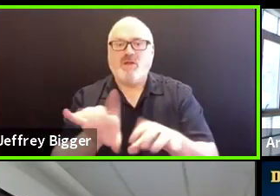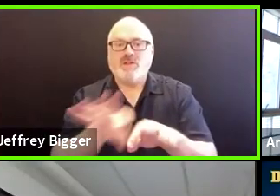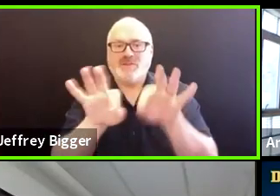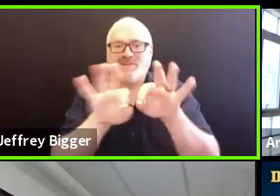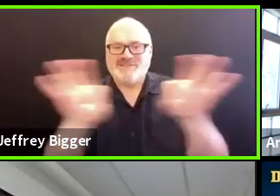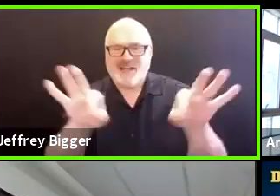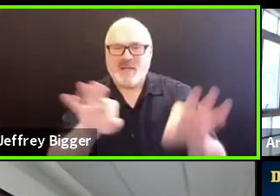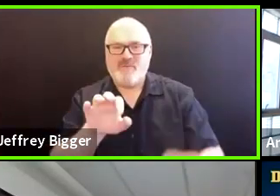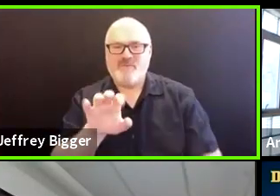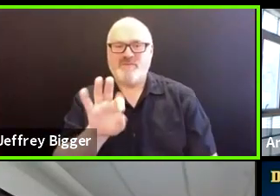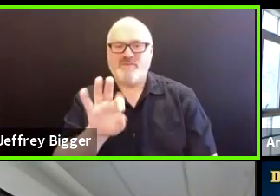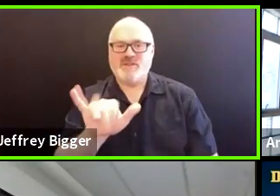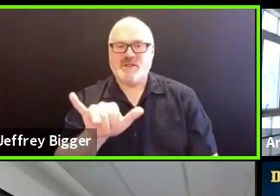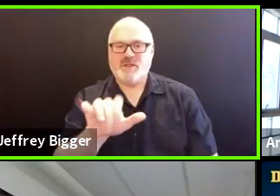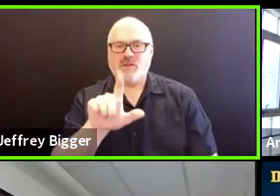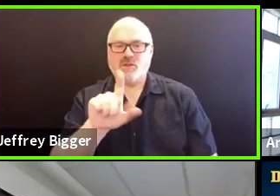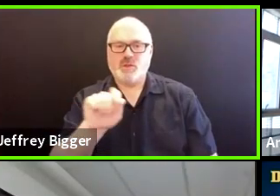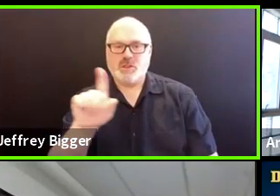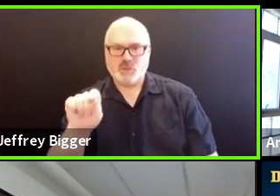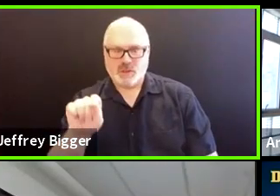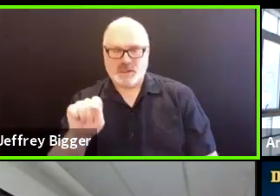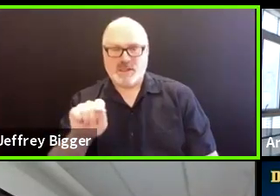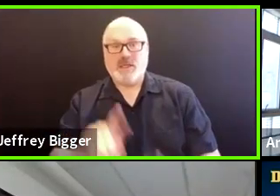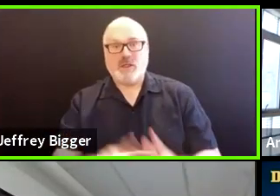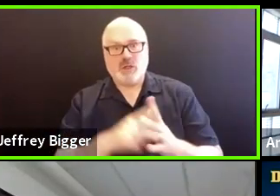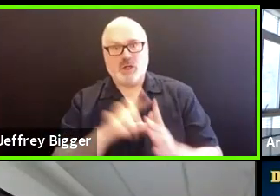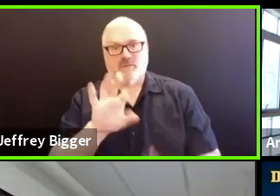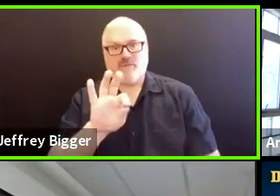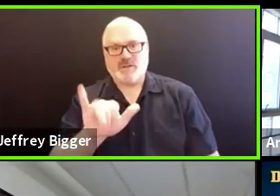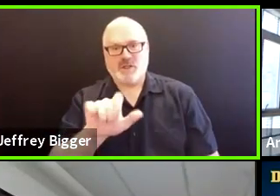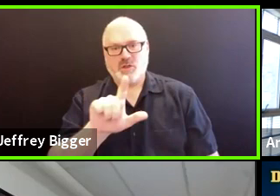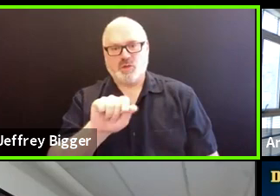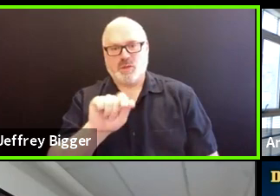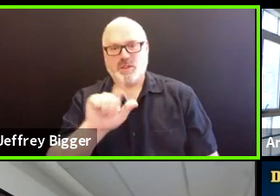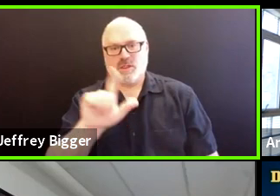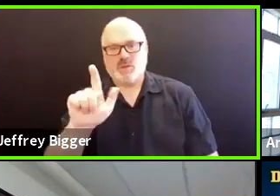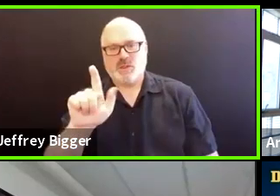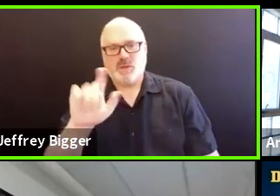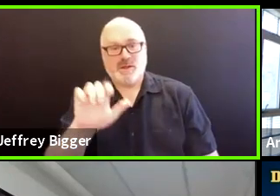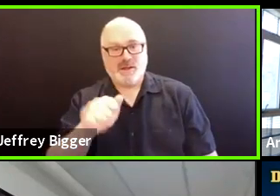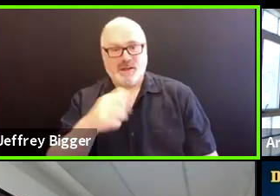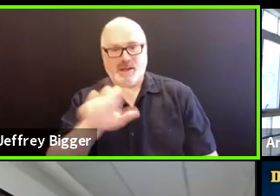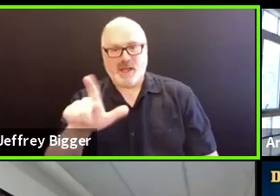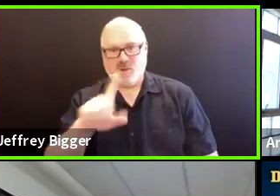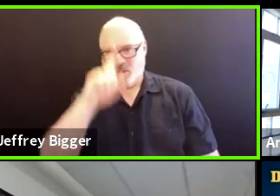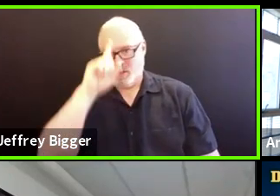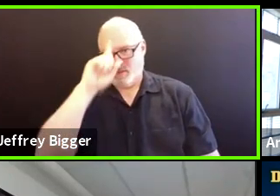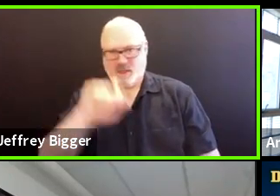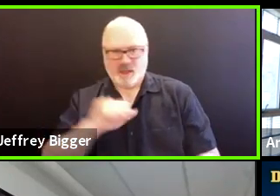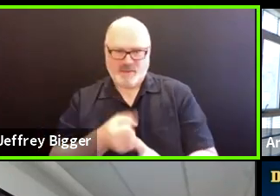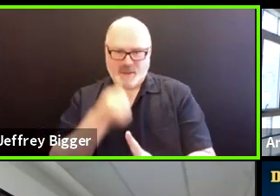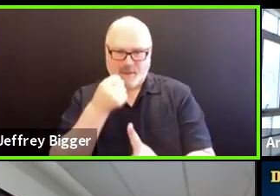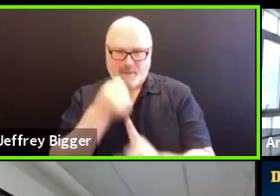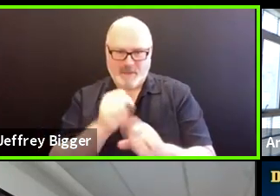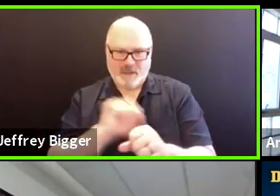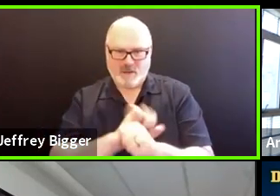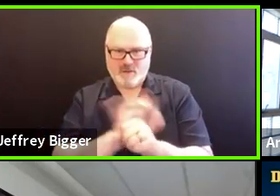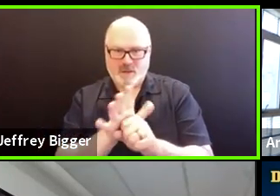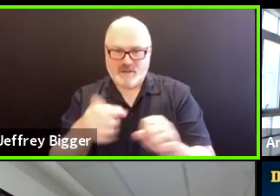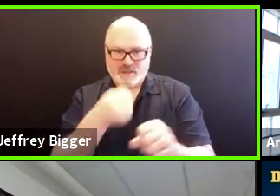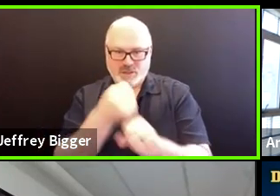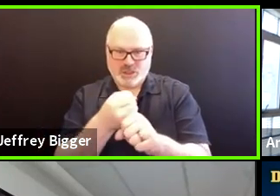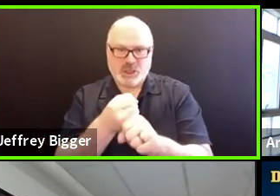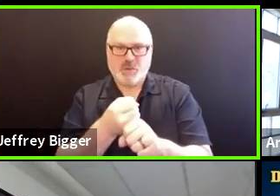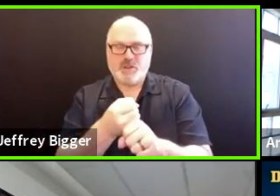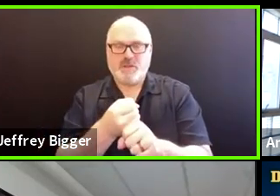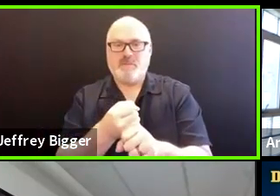and plan for fiscal 21. In April, we thought that the effect of COVID-19 this year would be to erase